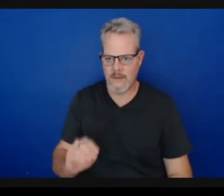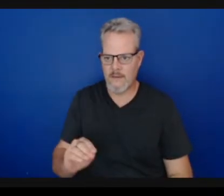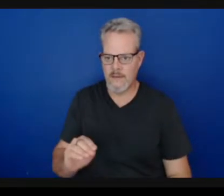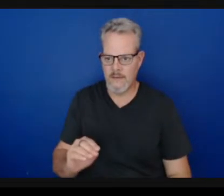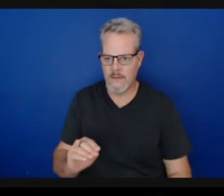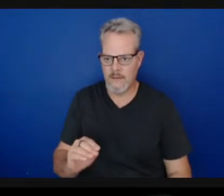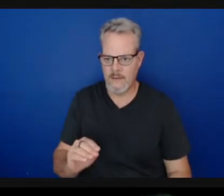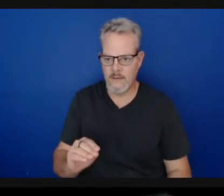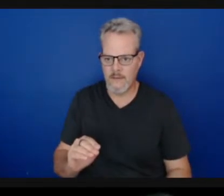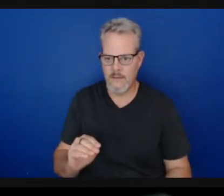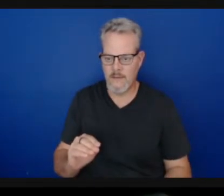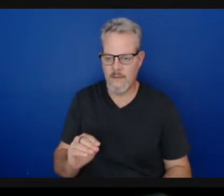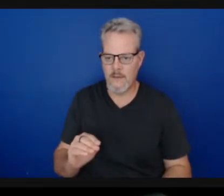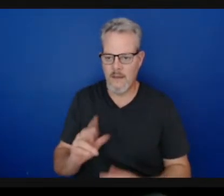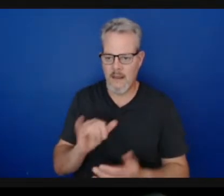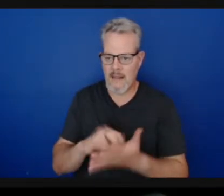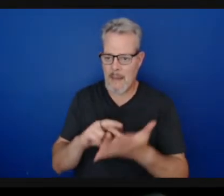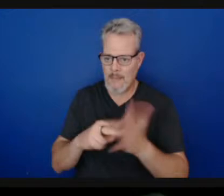and an increase of